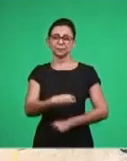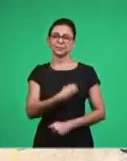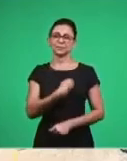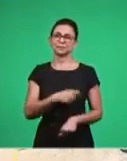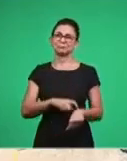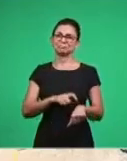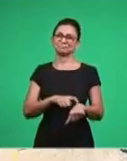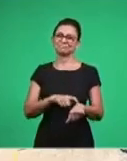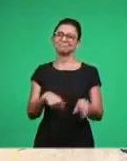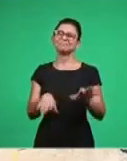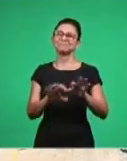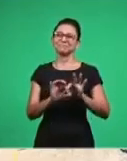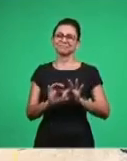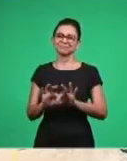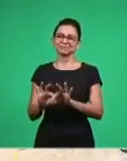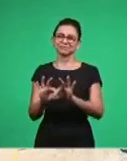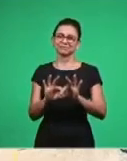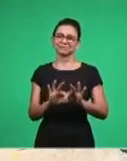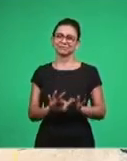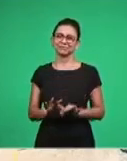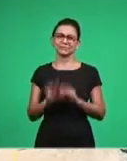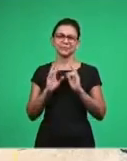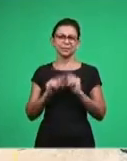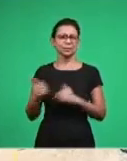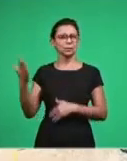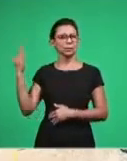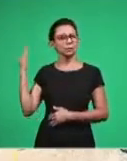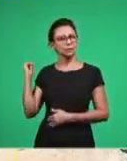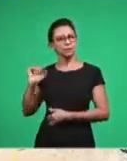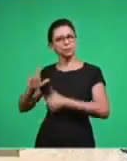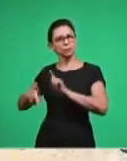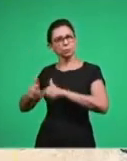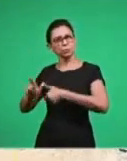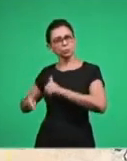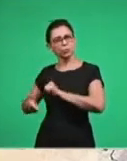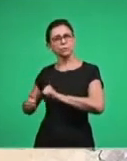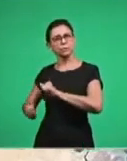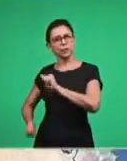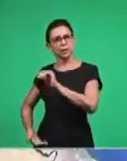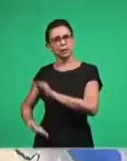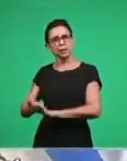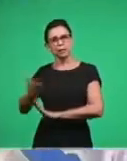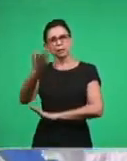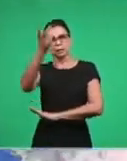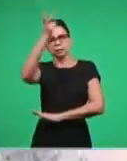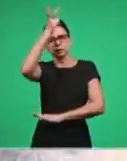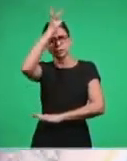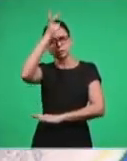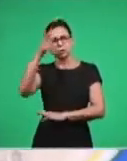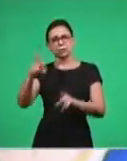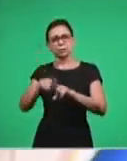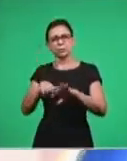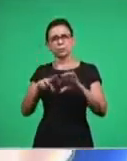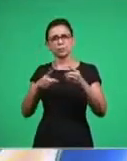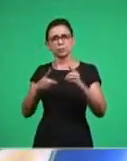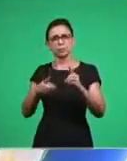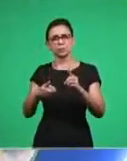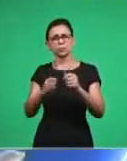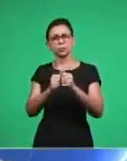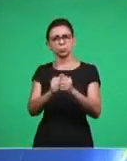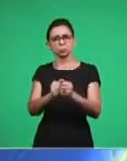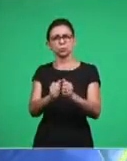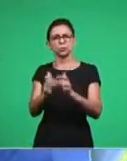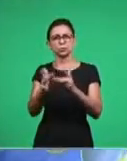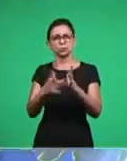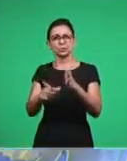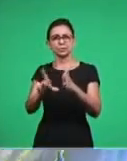members from the Church Maranatha from all of the world live a moment of fellowship, just like the Hebrews lived